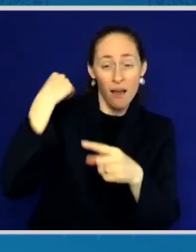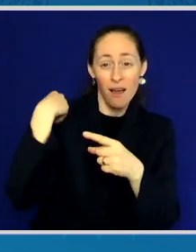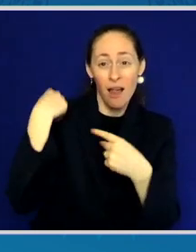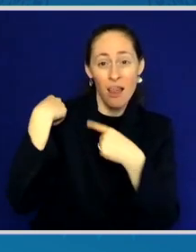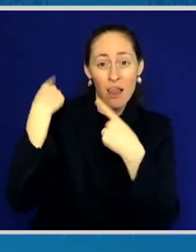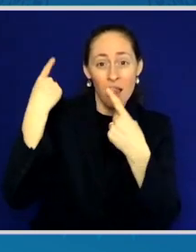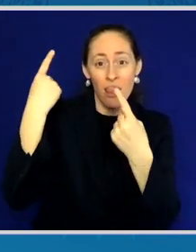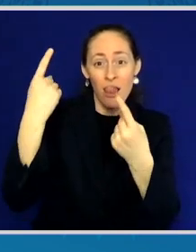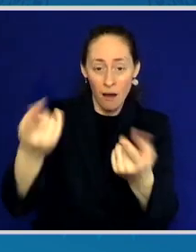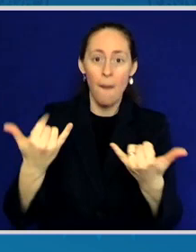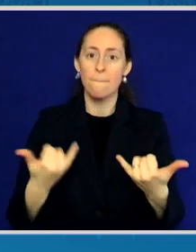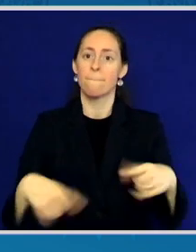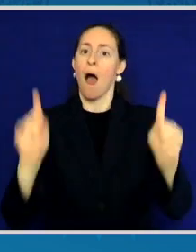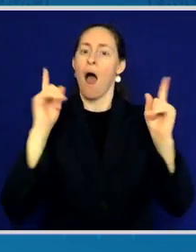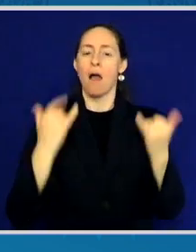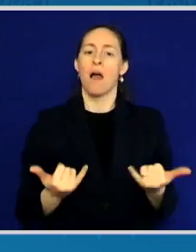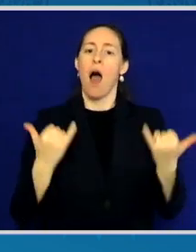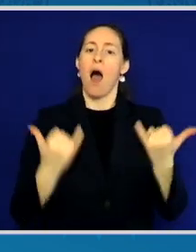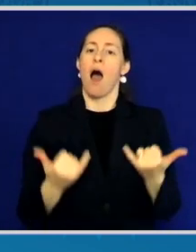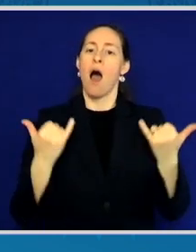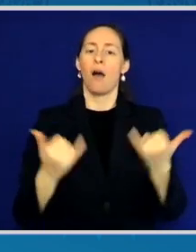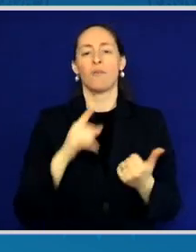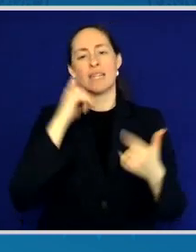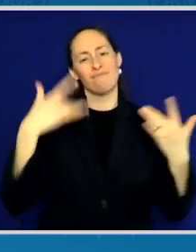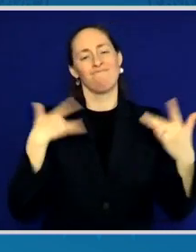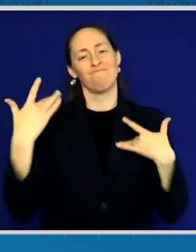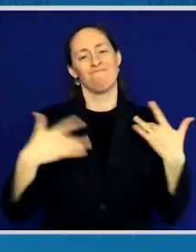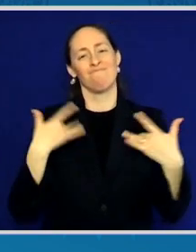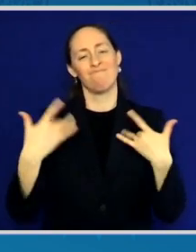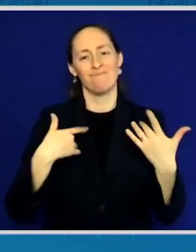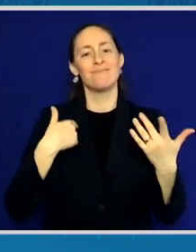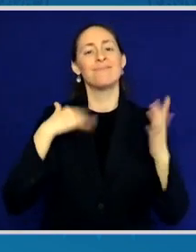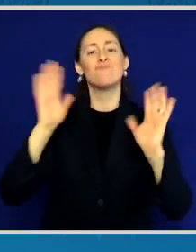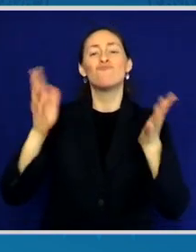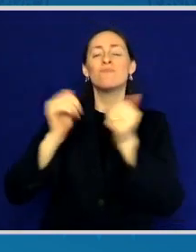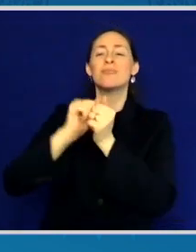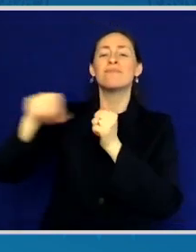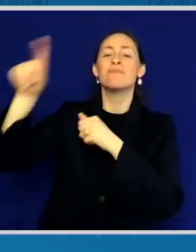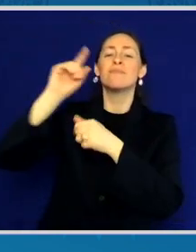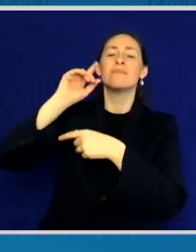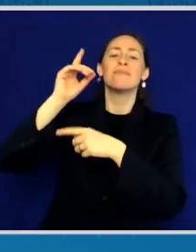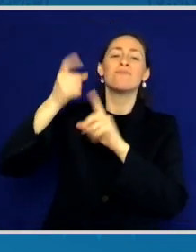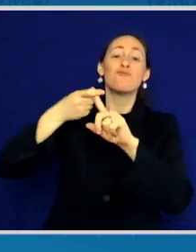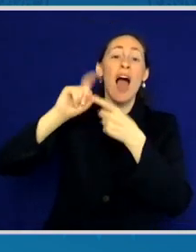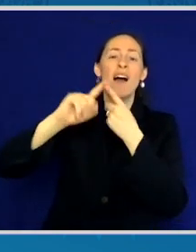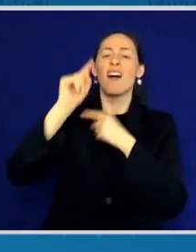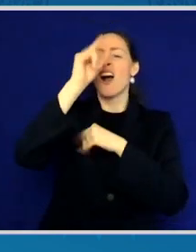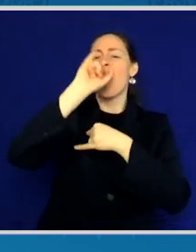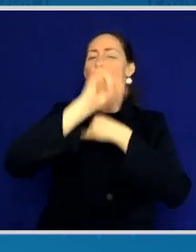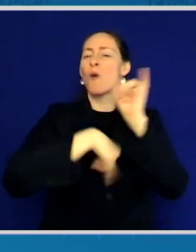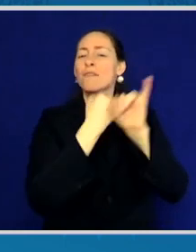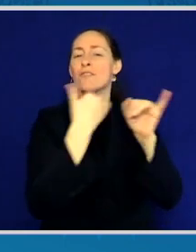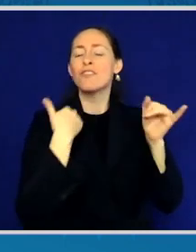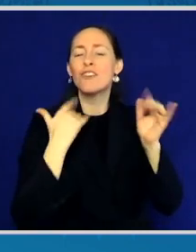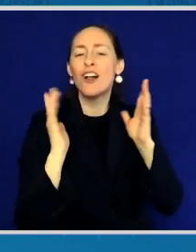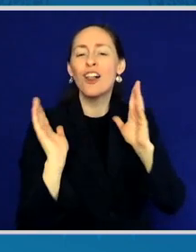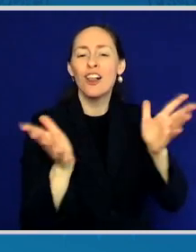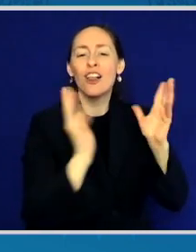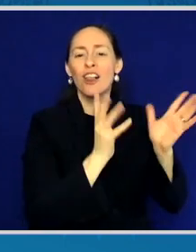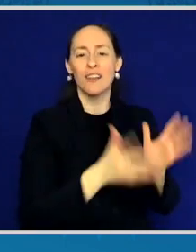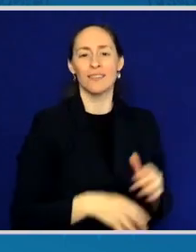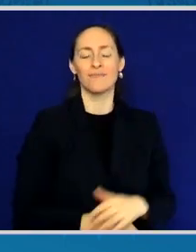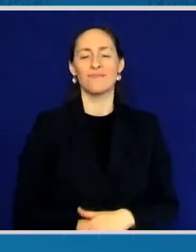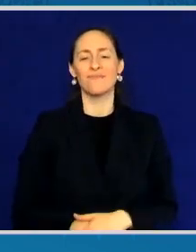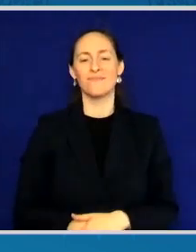which one of the things we're really excited about, I was talking with our international, I found out, is some of the things you guys have worked